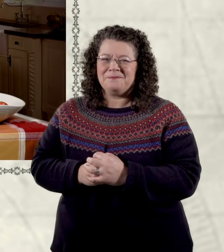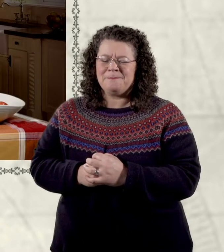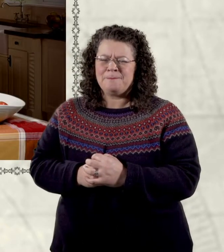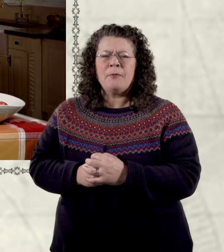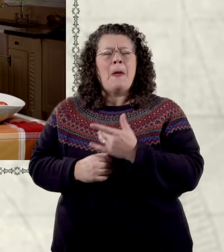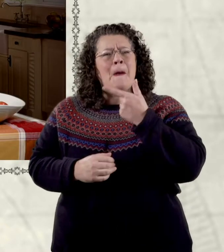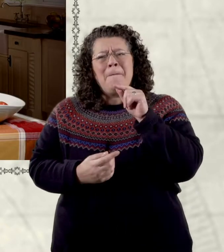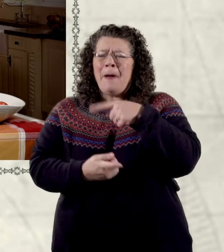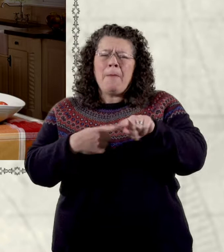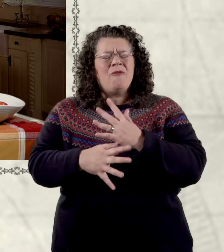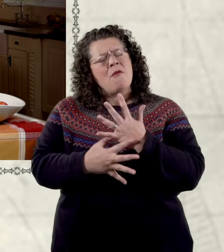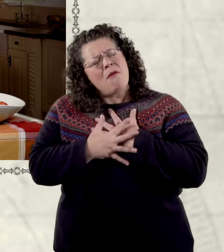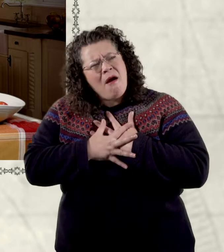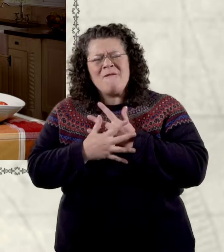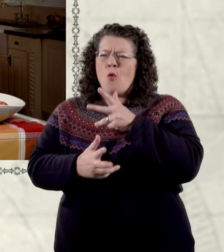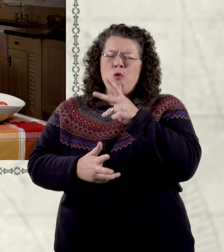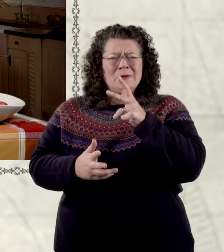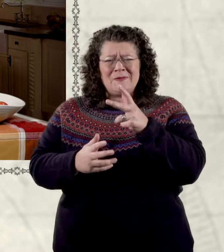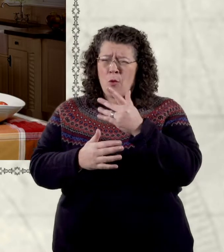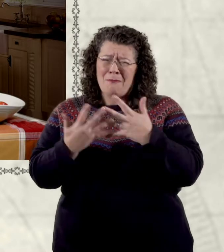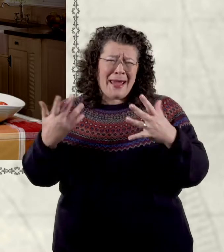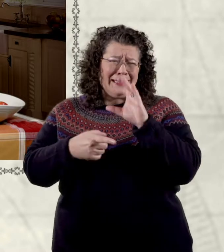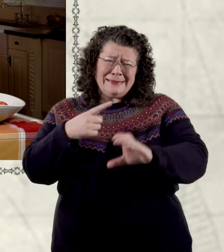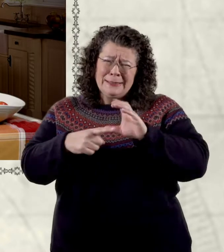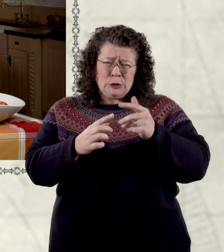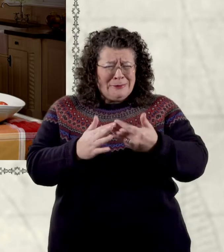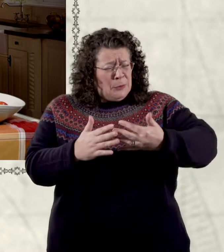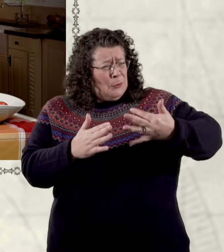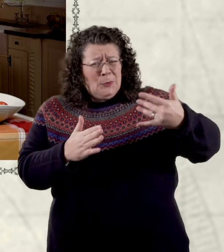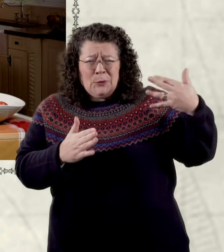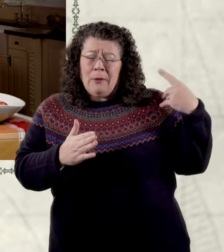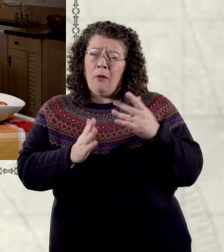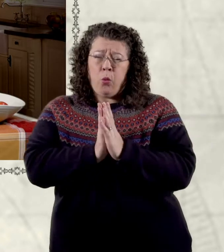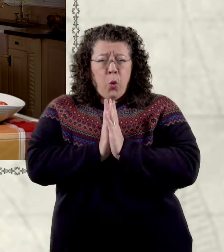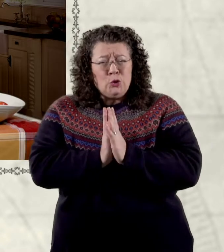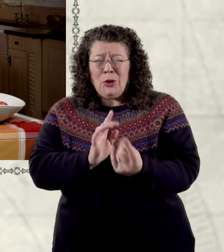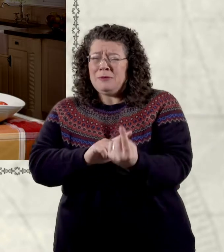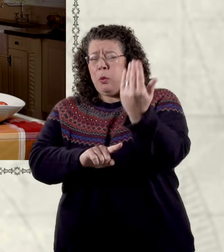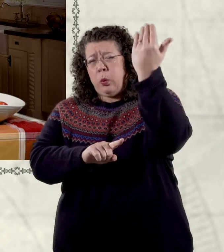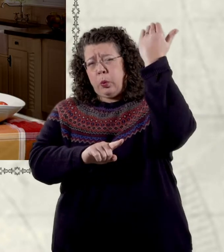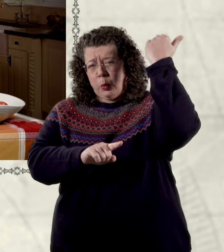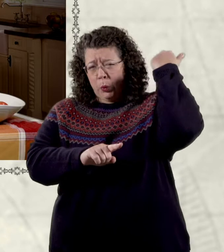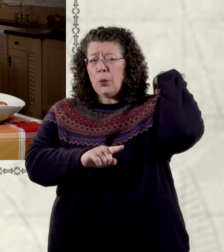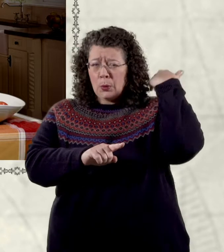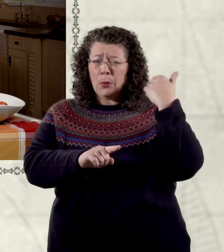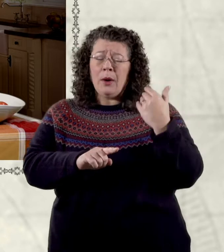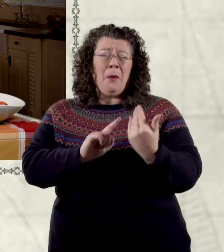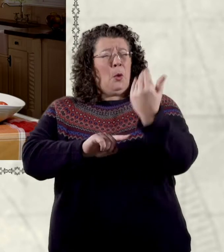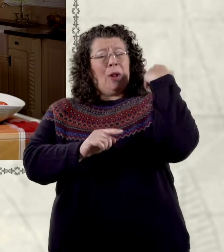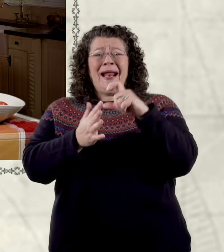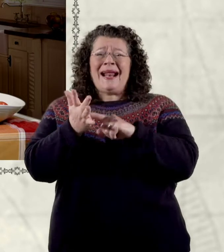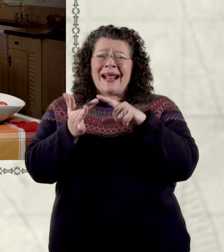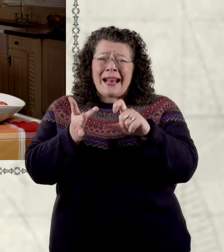People have loved horses for centuries. They even worshipped them in ancient times. Far back in